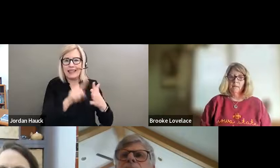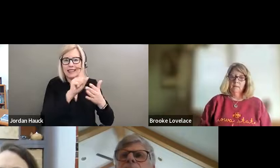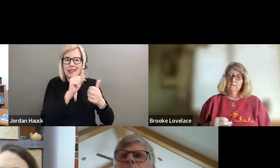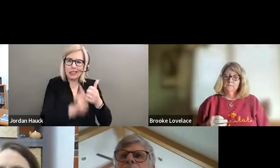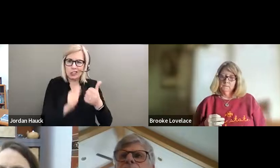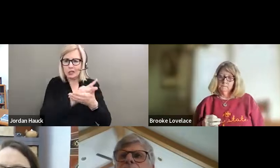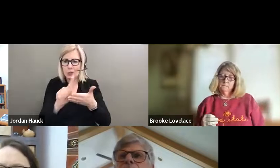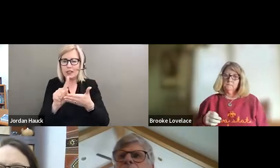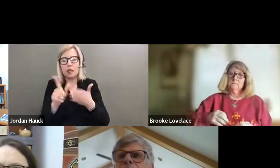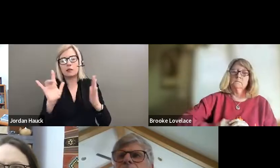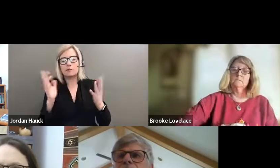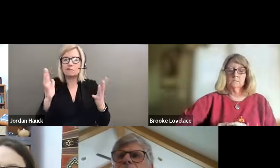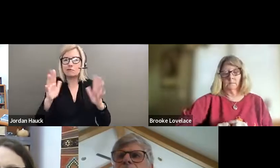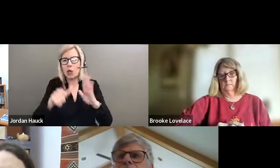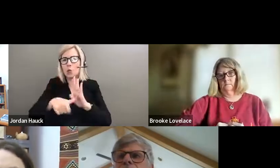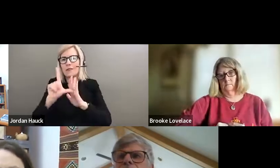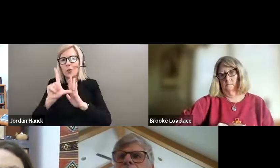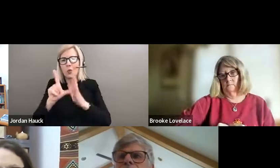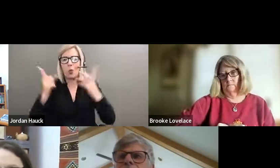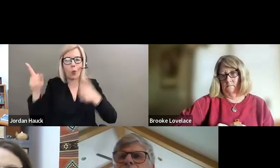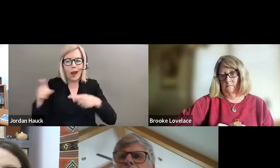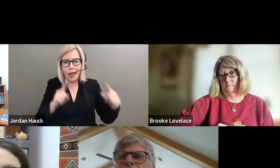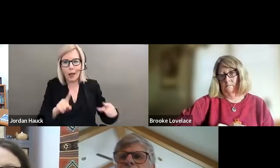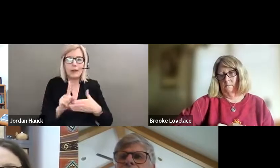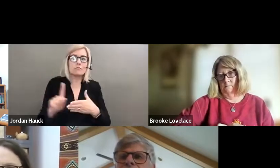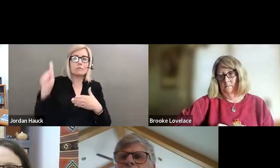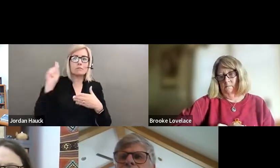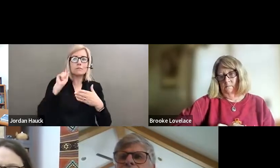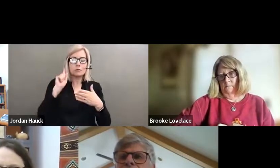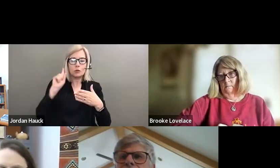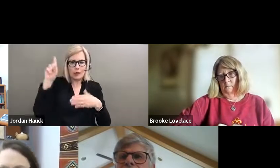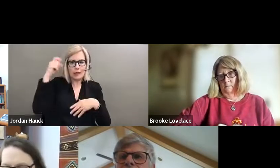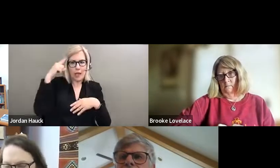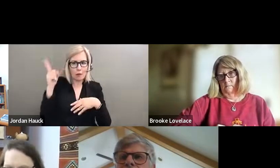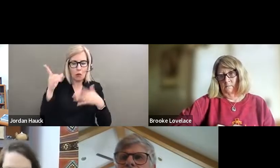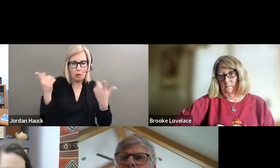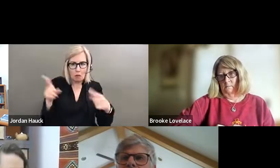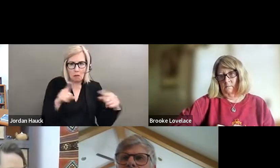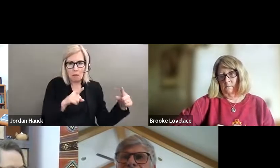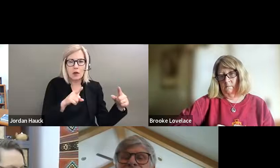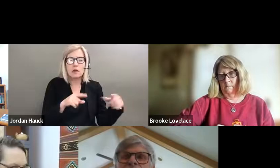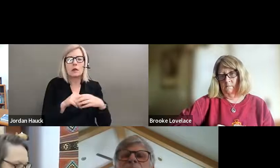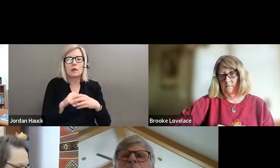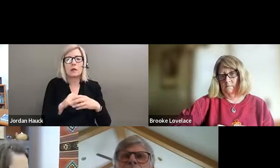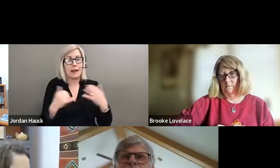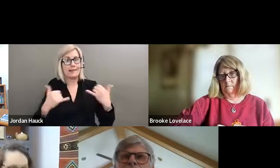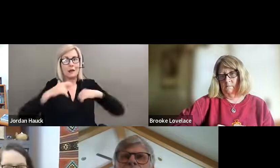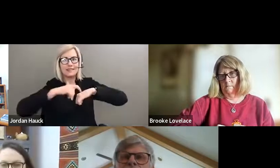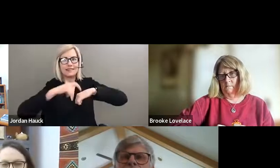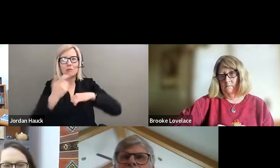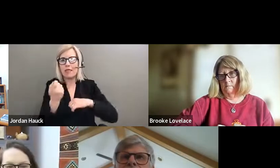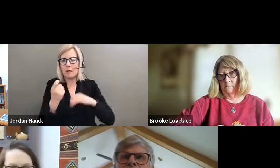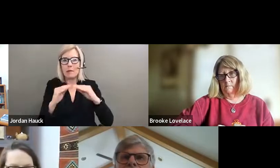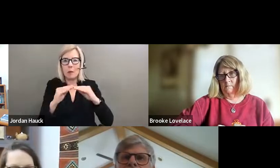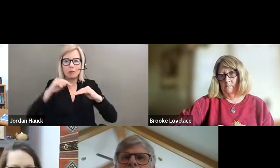reviews what happened in the previous week up at the Capitol, and it's a little more real time. This is our time to kind of do a little bit of a